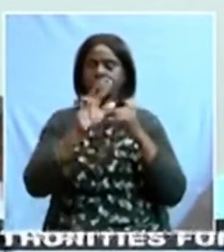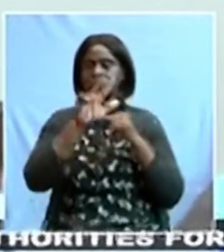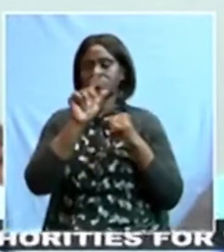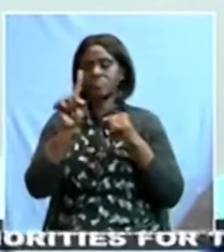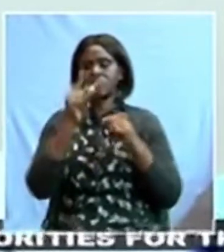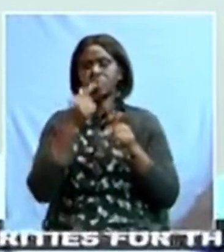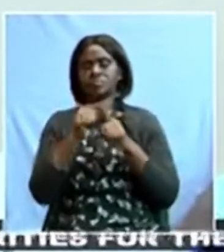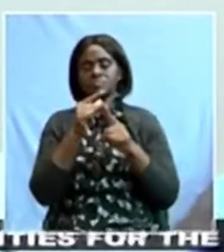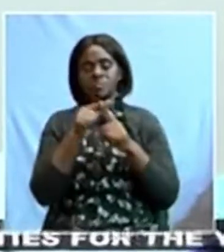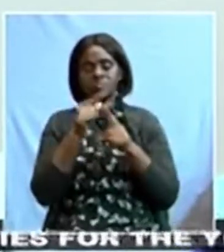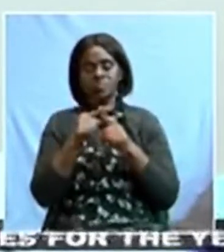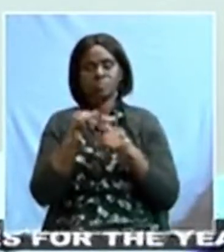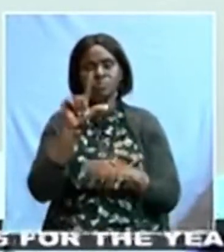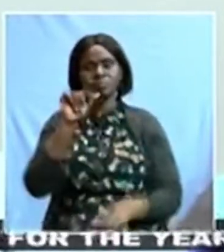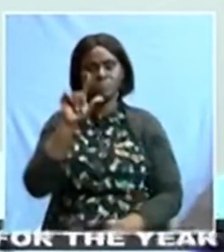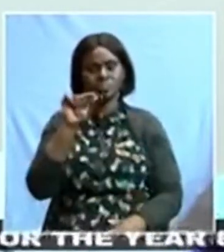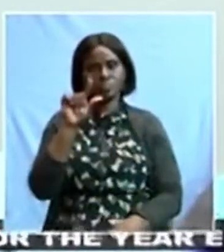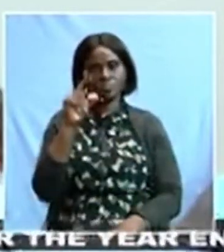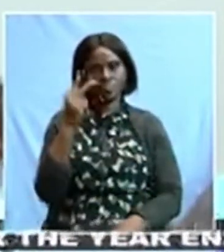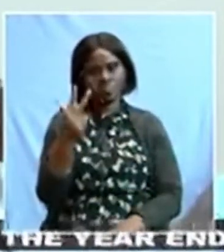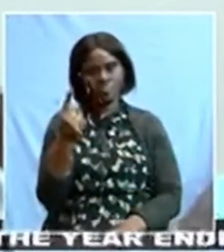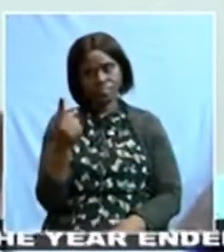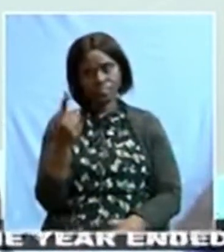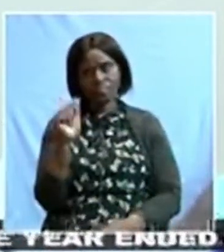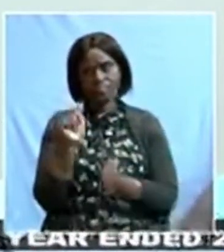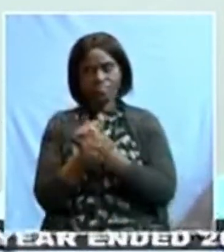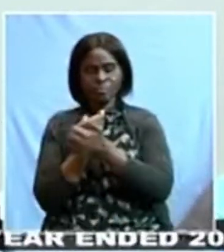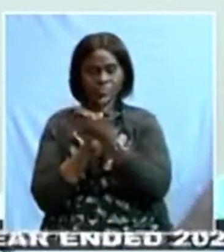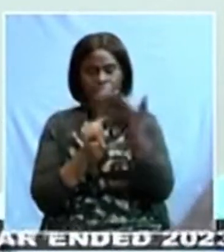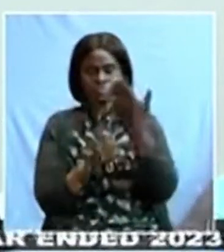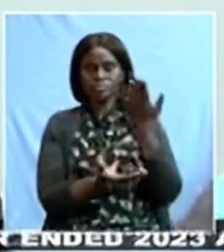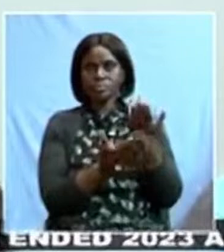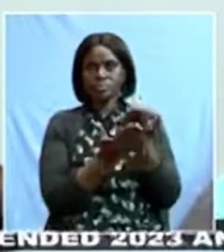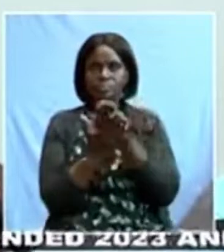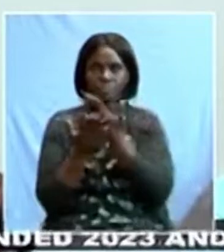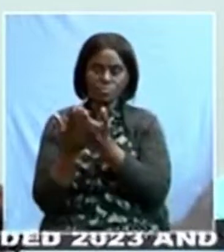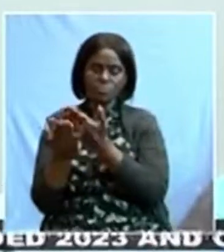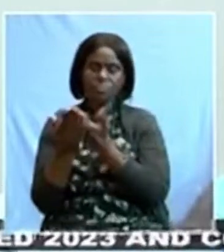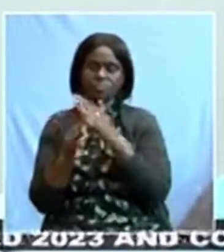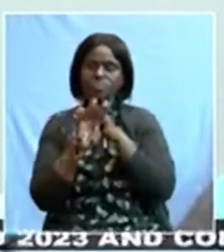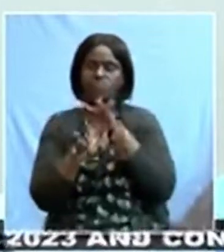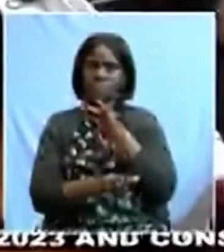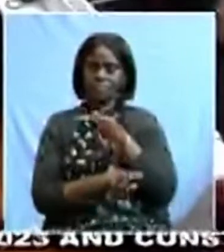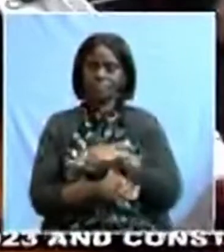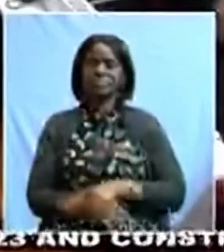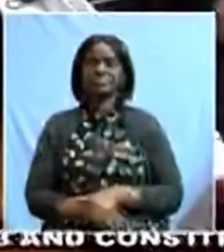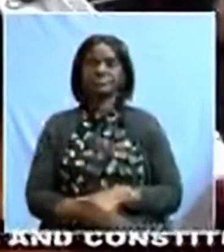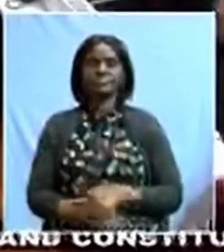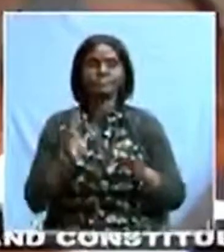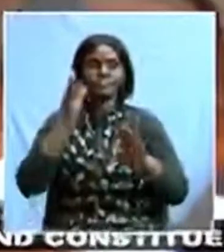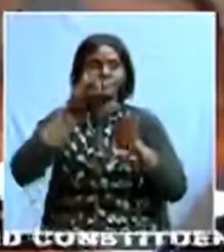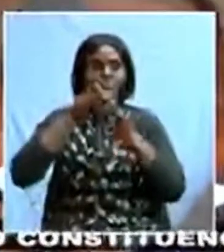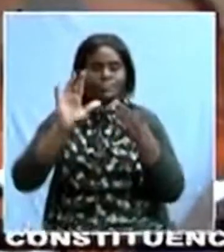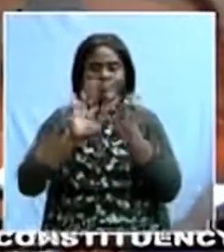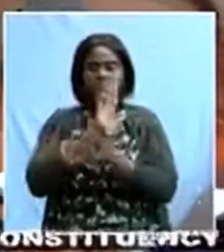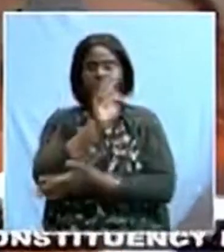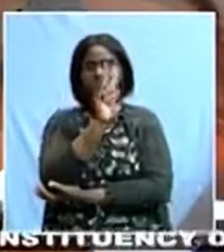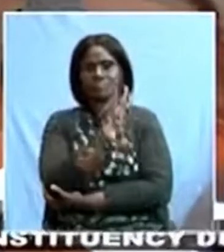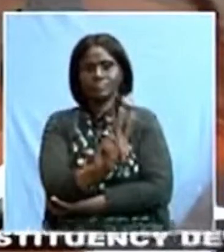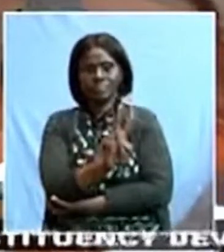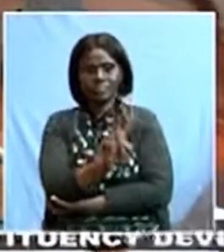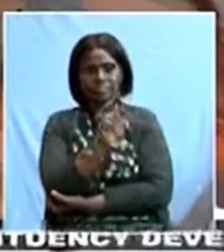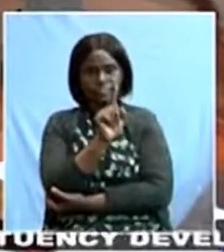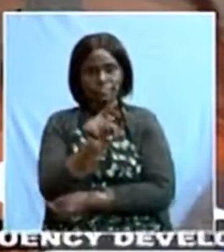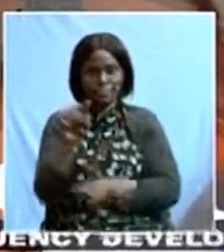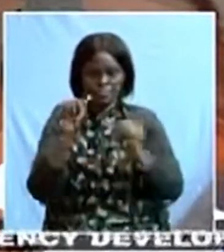31st December 2023, with those appendices below. We go to page 2,